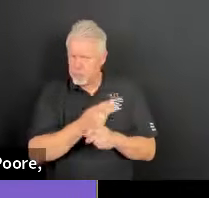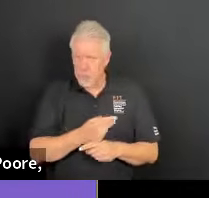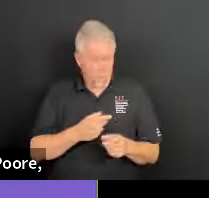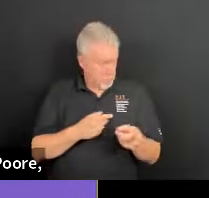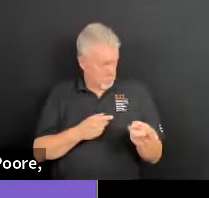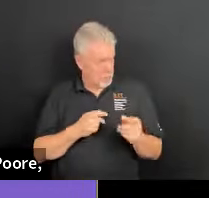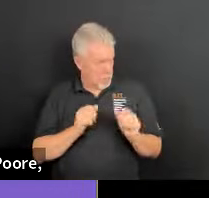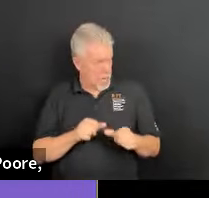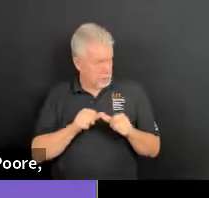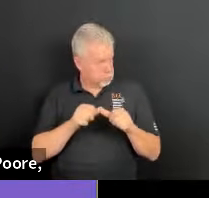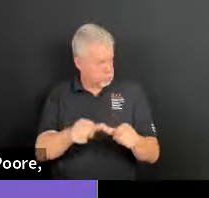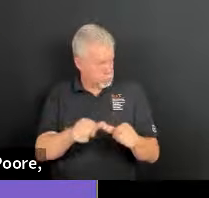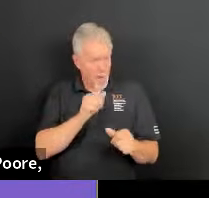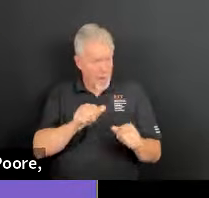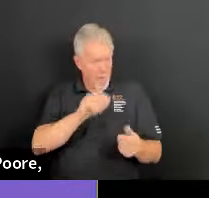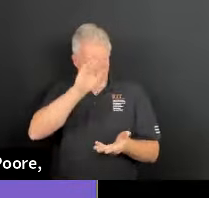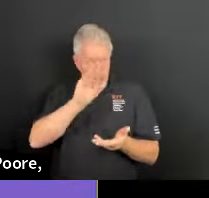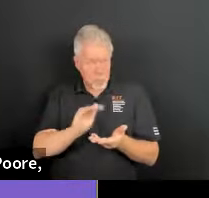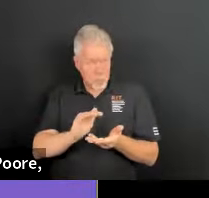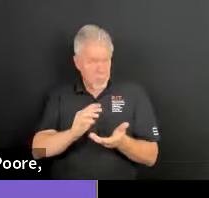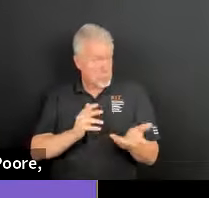stop using.